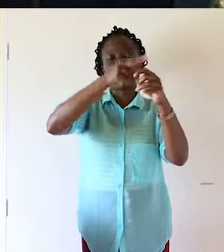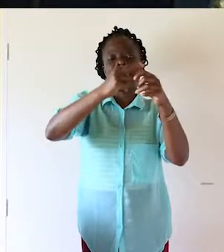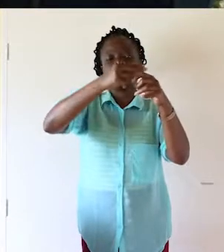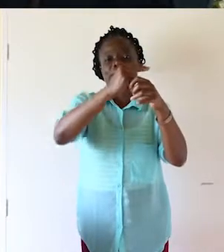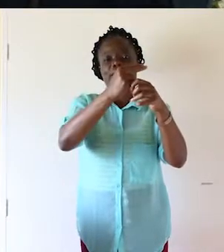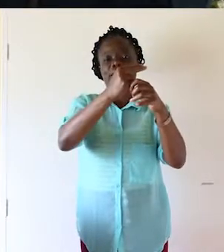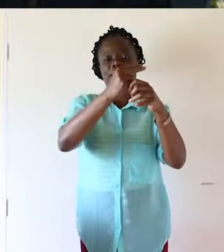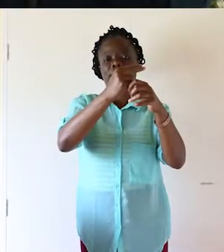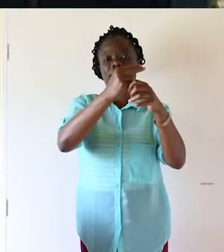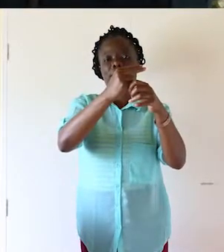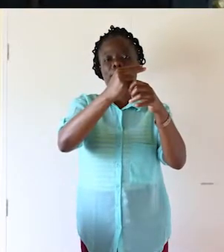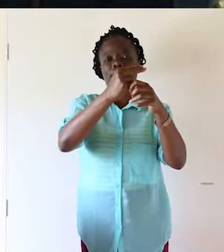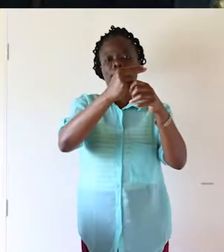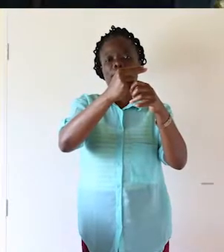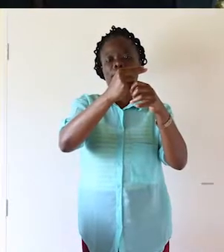pliers.